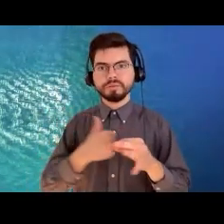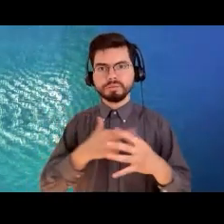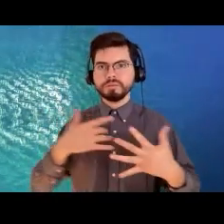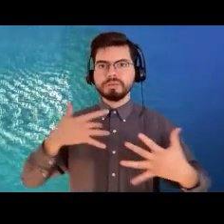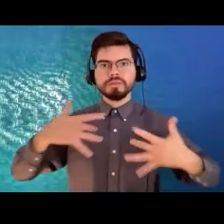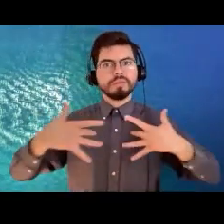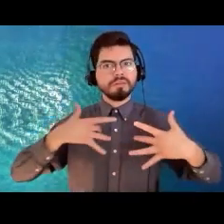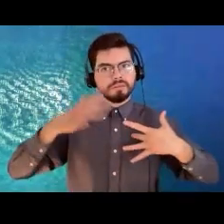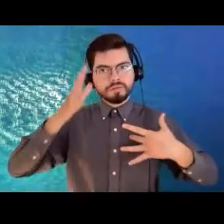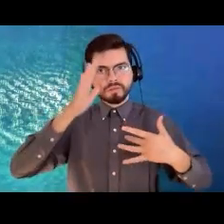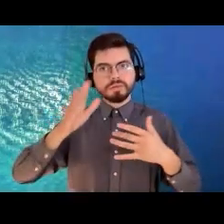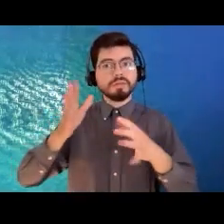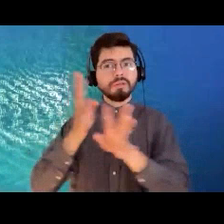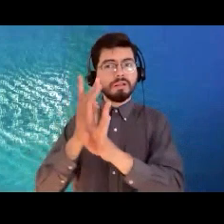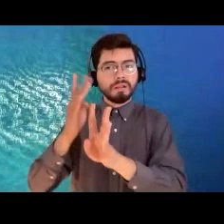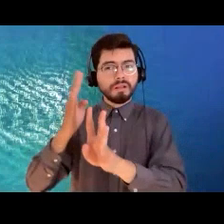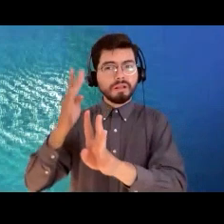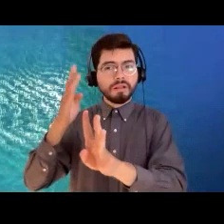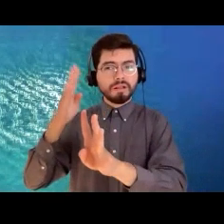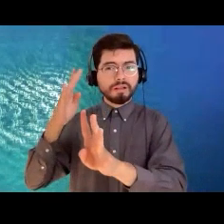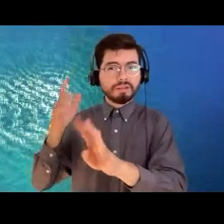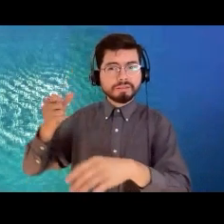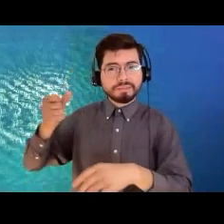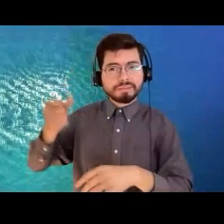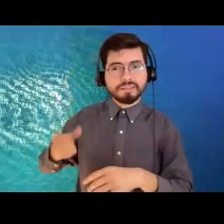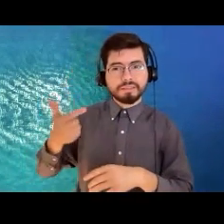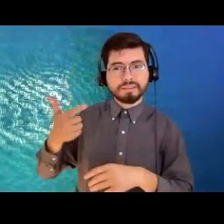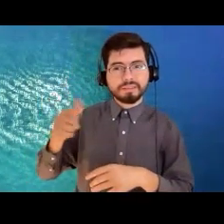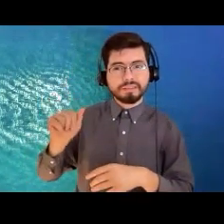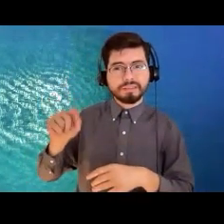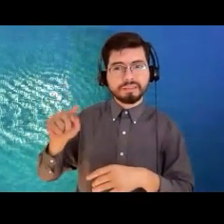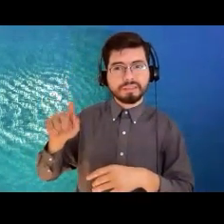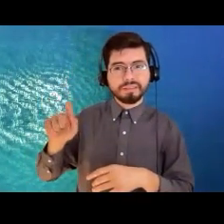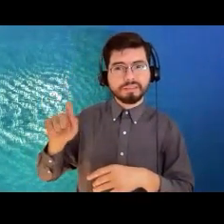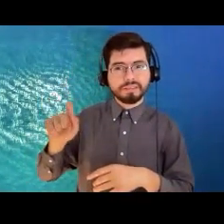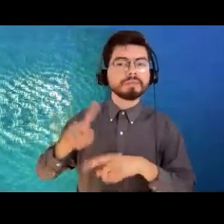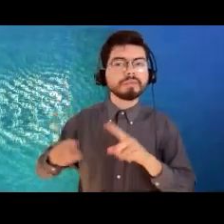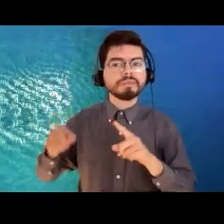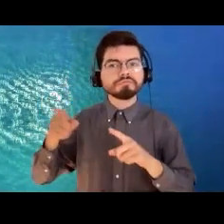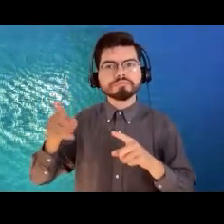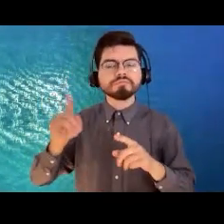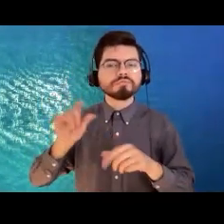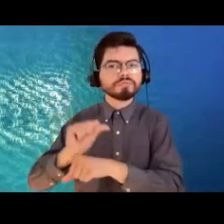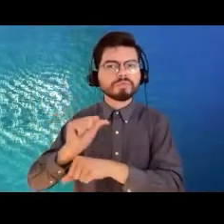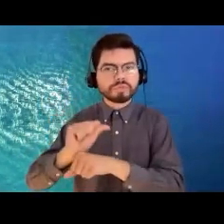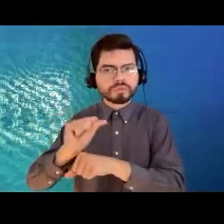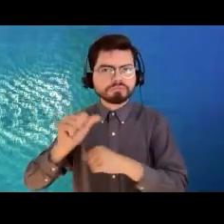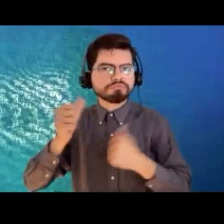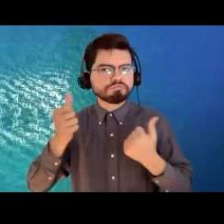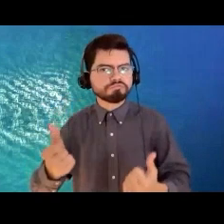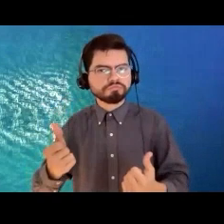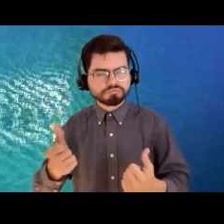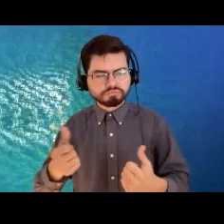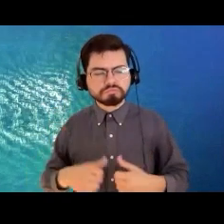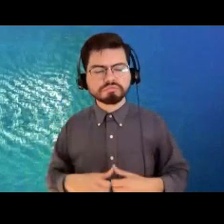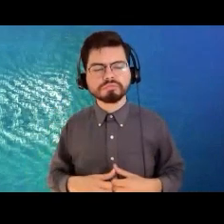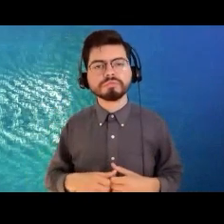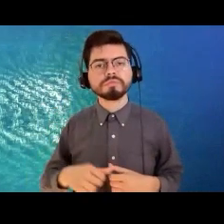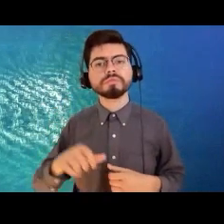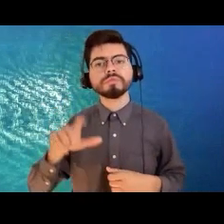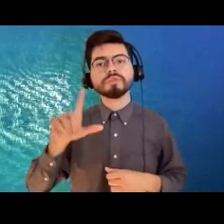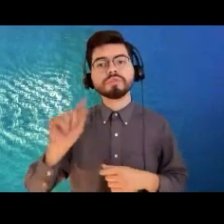But I think that from what I've heard has been working really well. Went well last year. But again, 20-minute